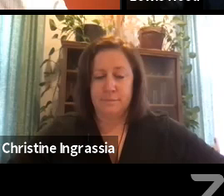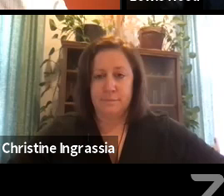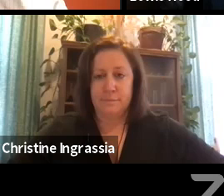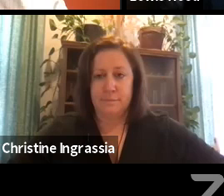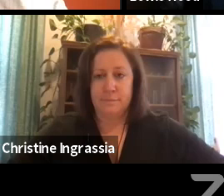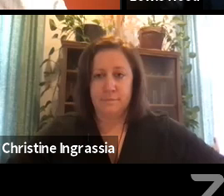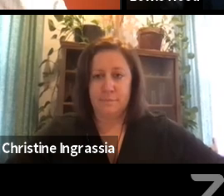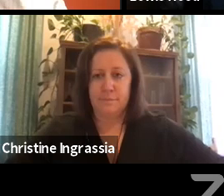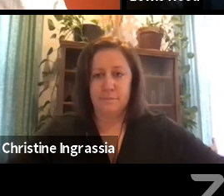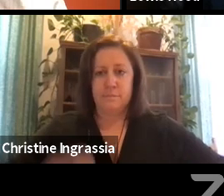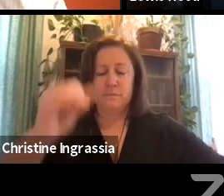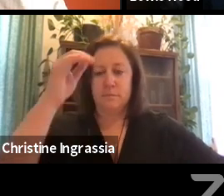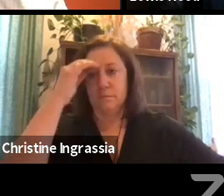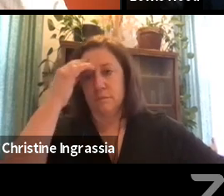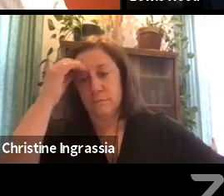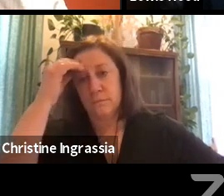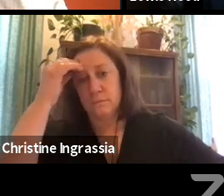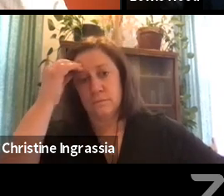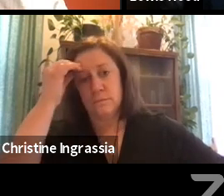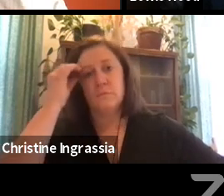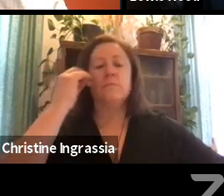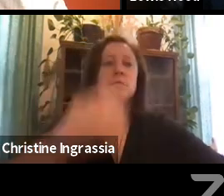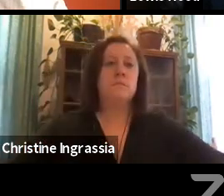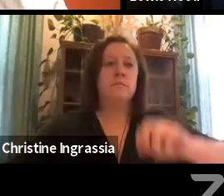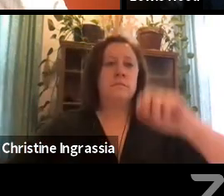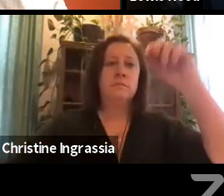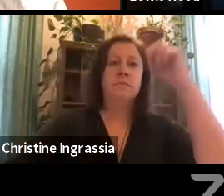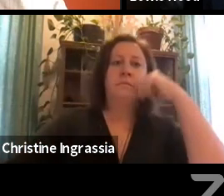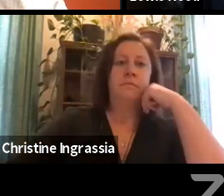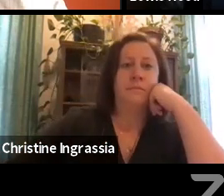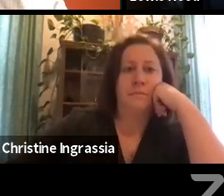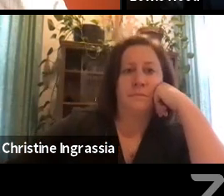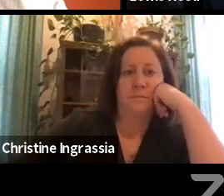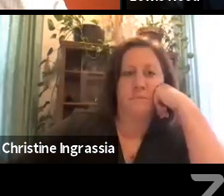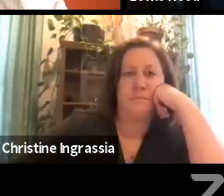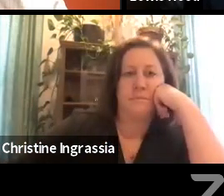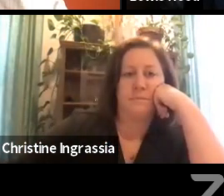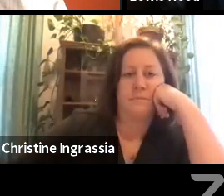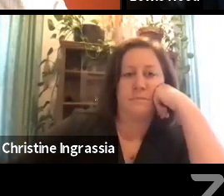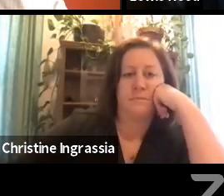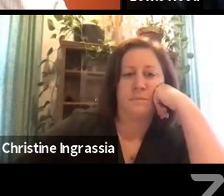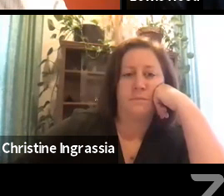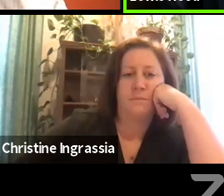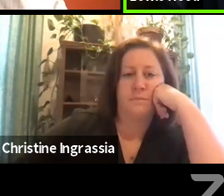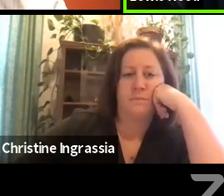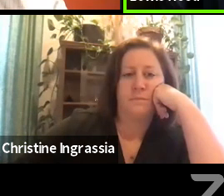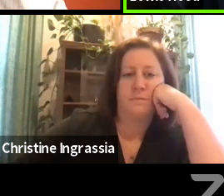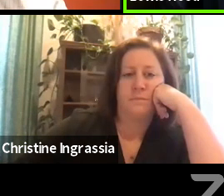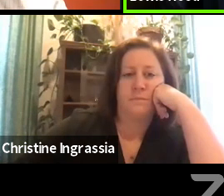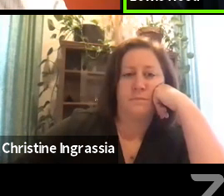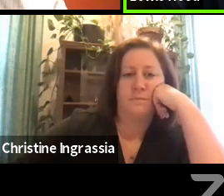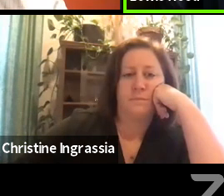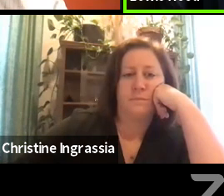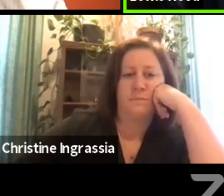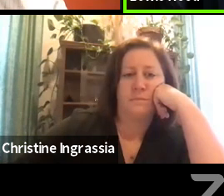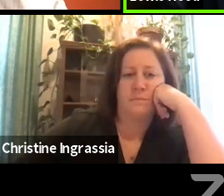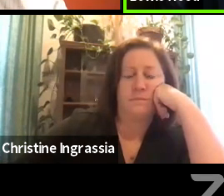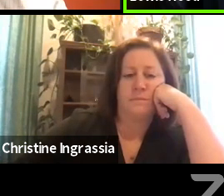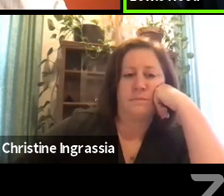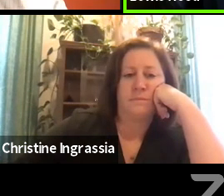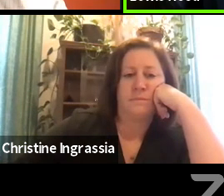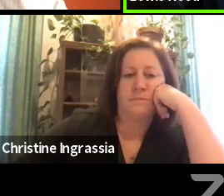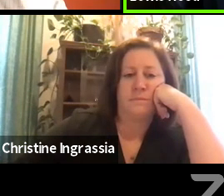We could go ahead and move to amendment number 6, Mr. President, because that one's easy. All right, so